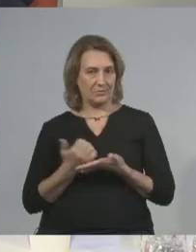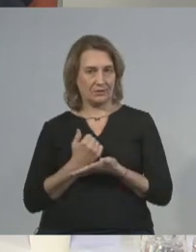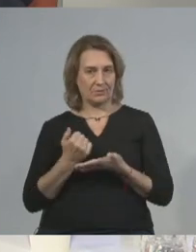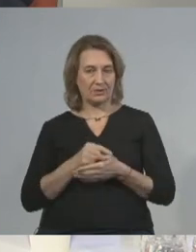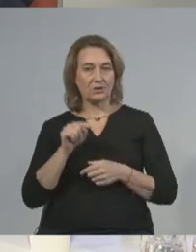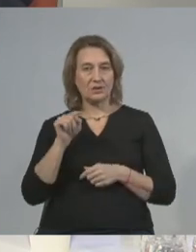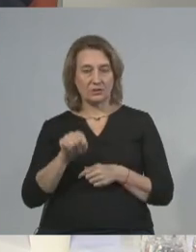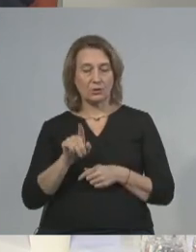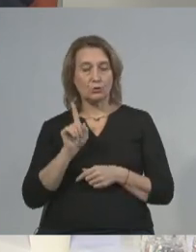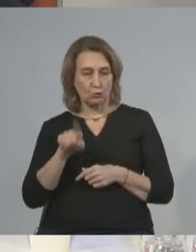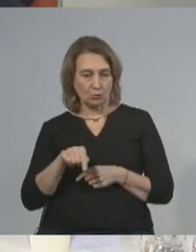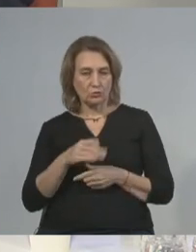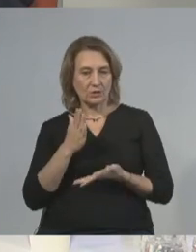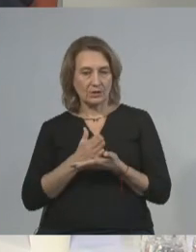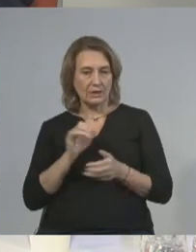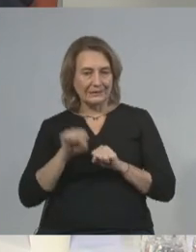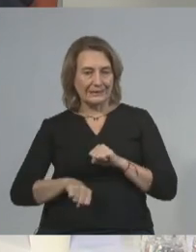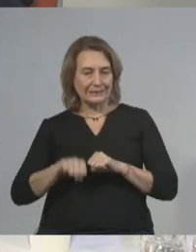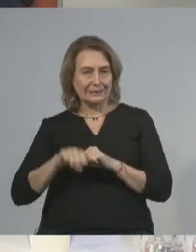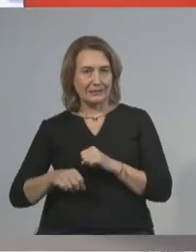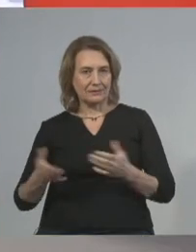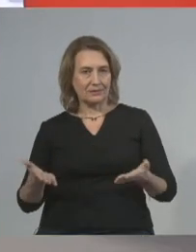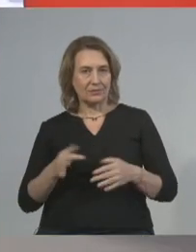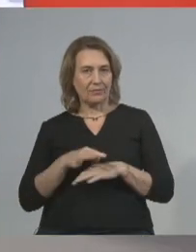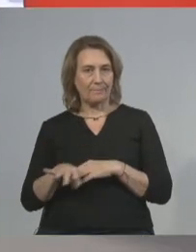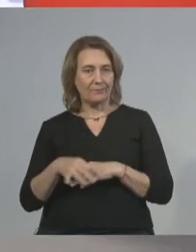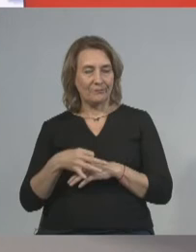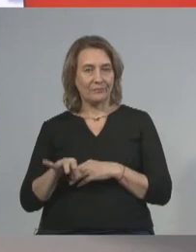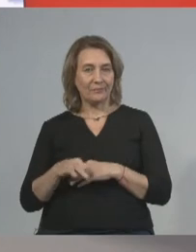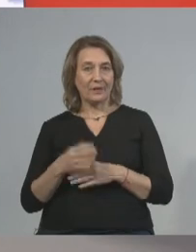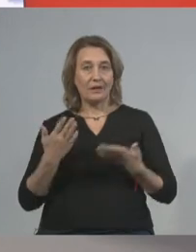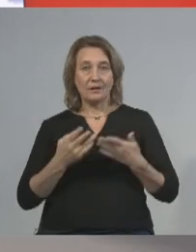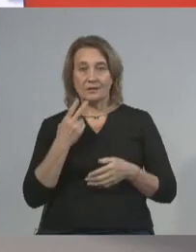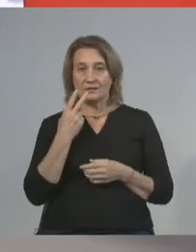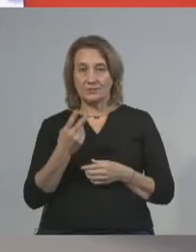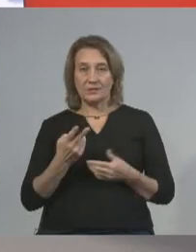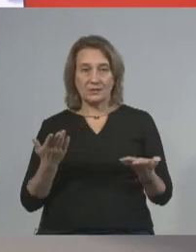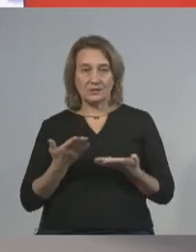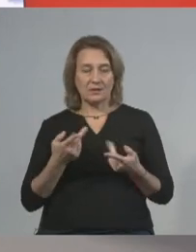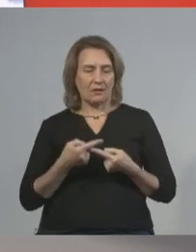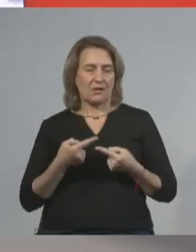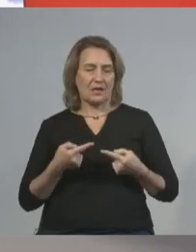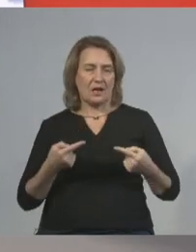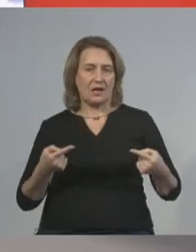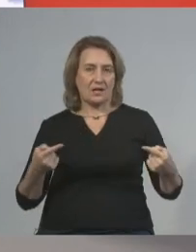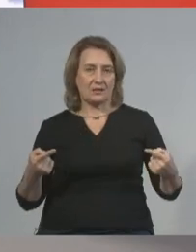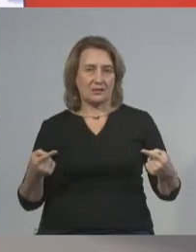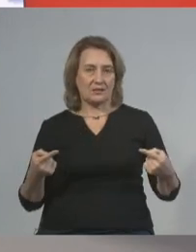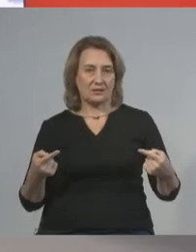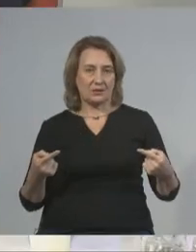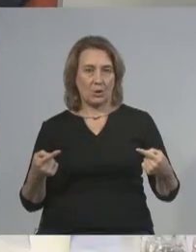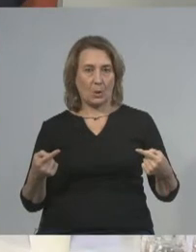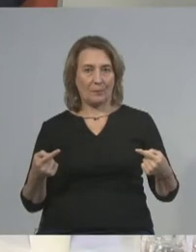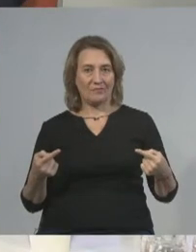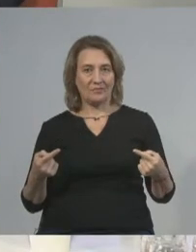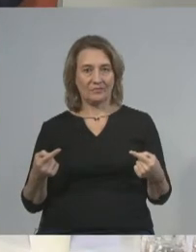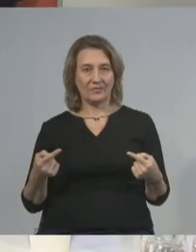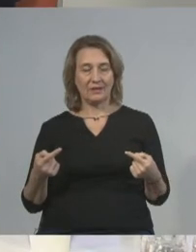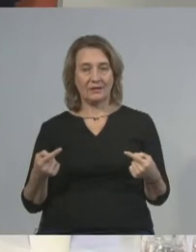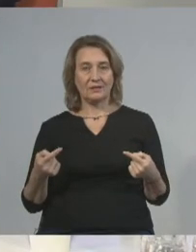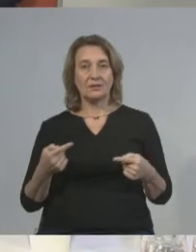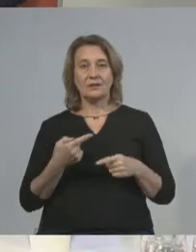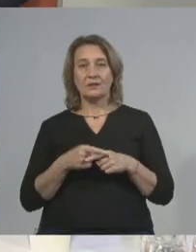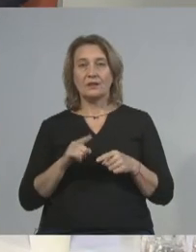confiscates all the salary from their partners it's also violence economic violence there is also digital